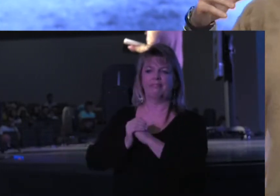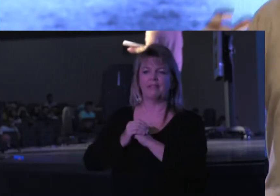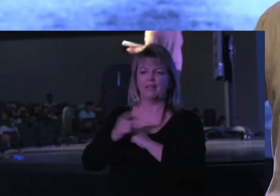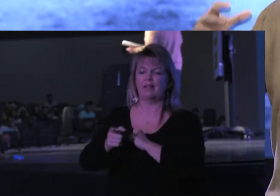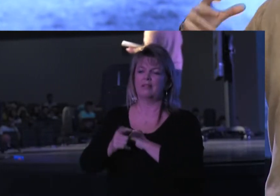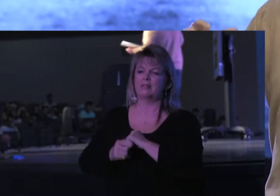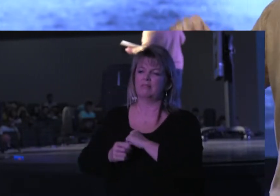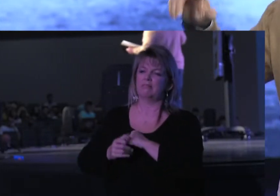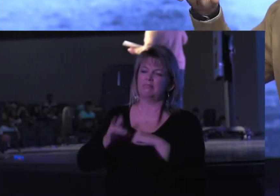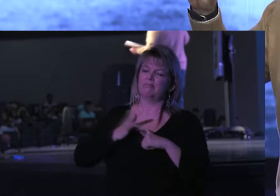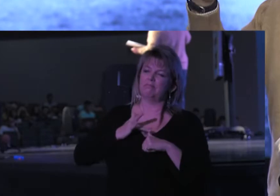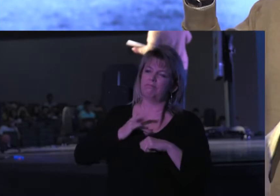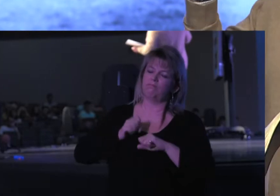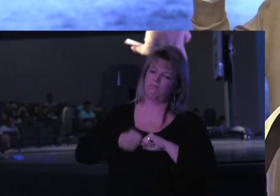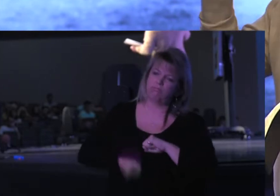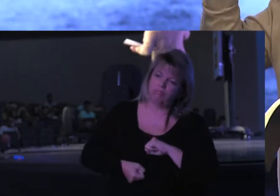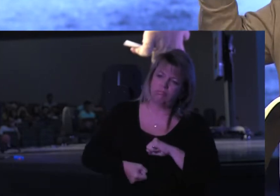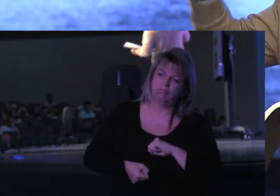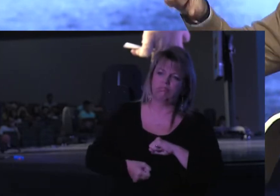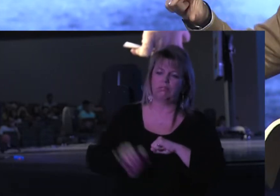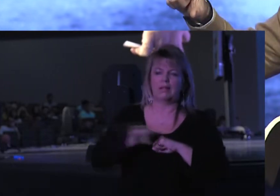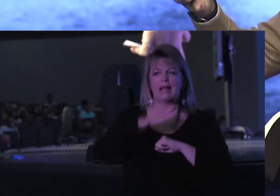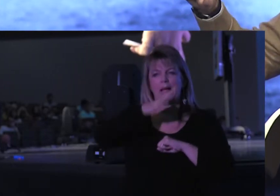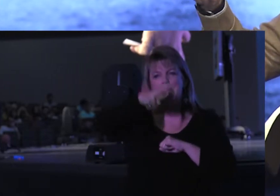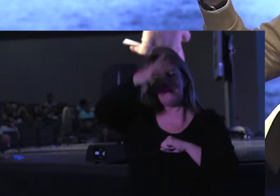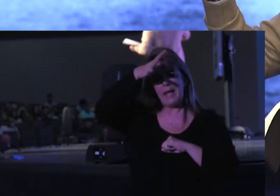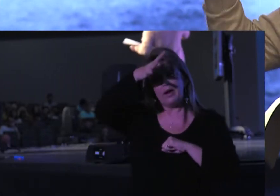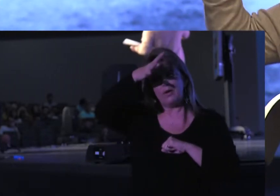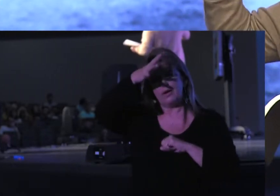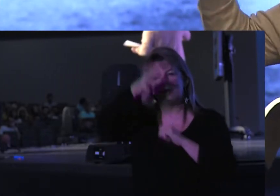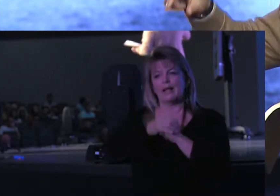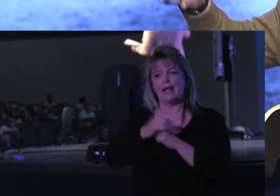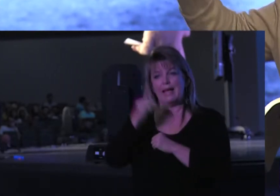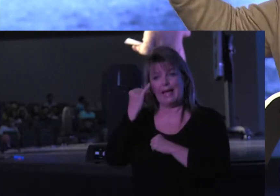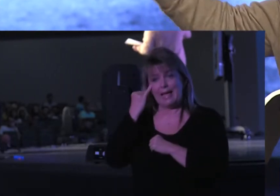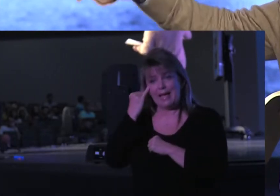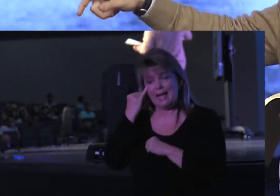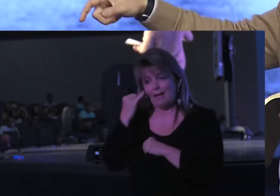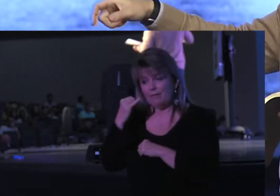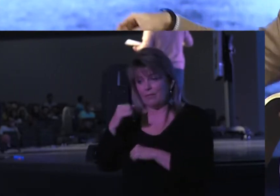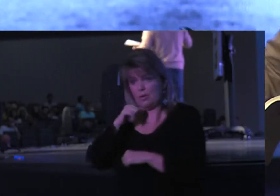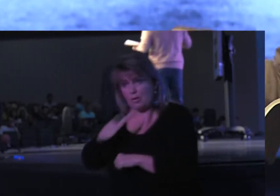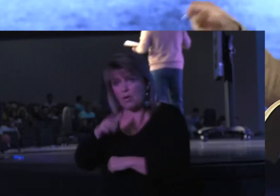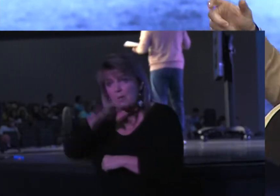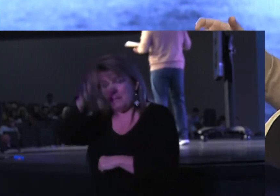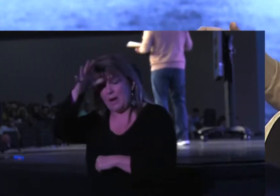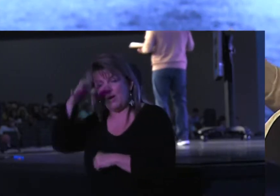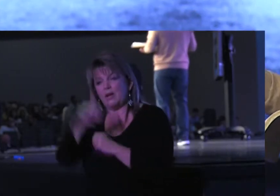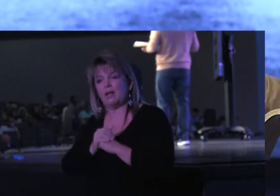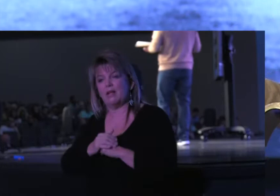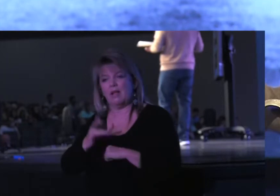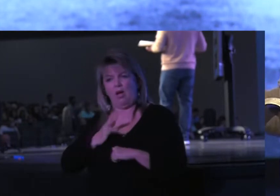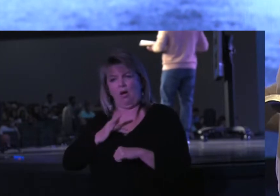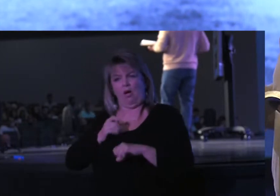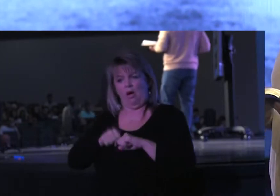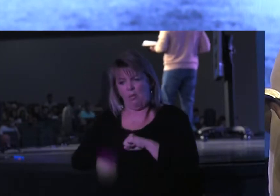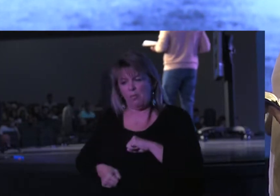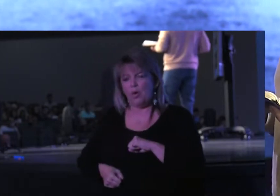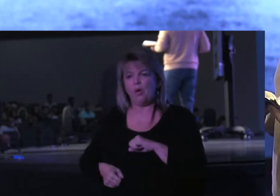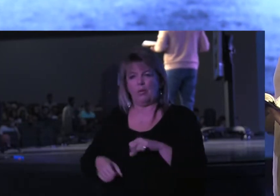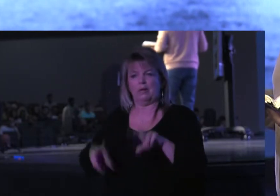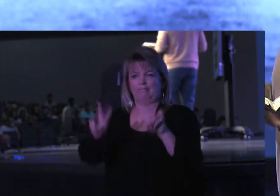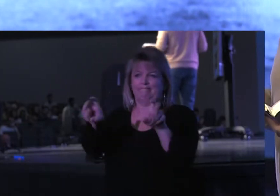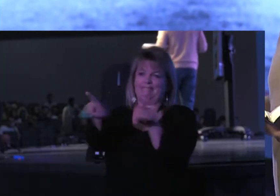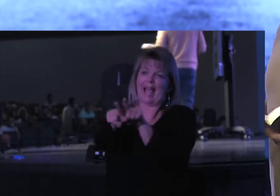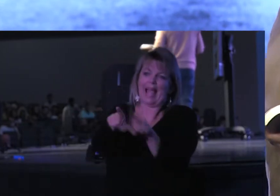were heartbroken like a parent if they weren't a parent. And they were heartbroken as a